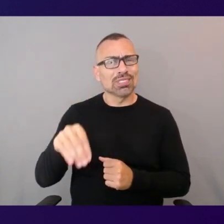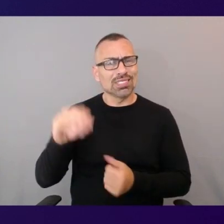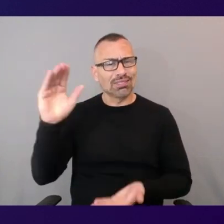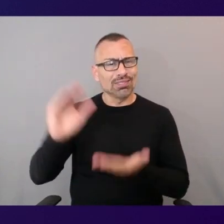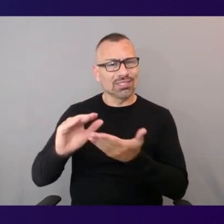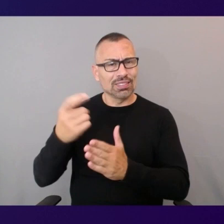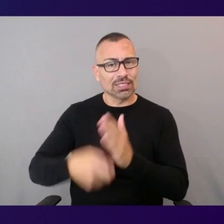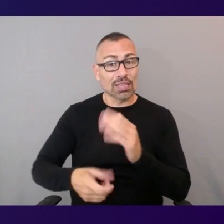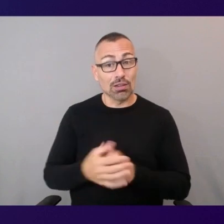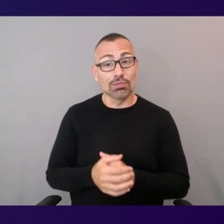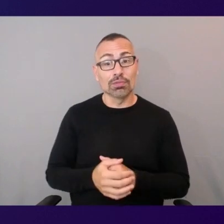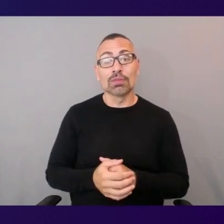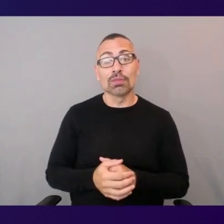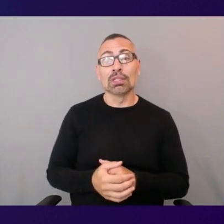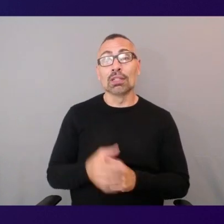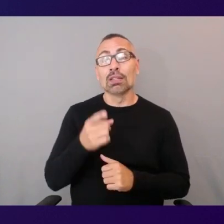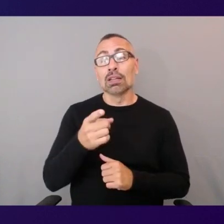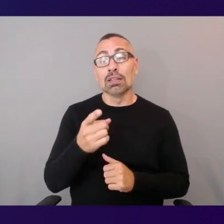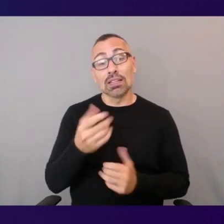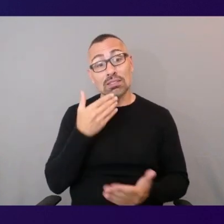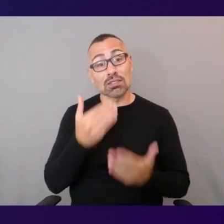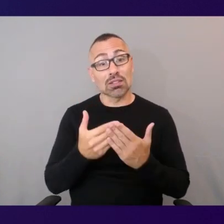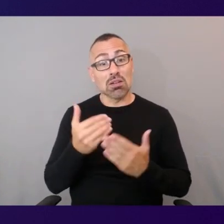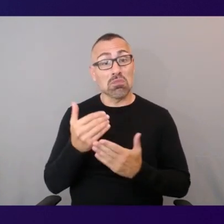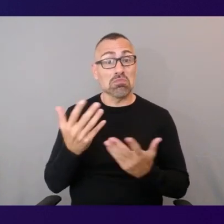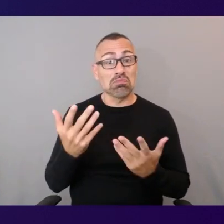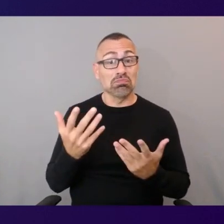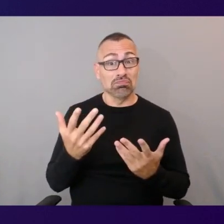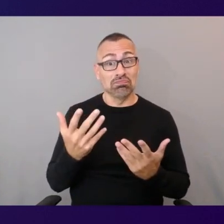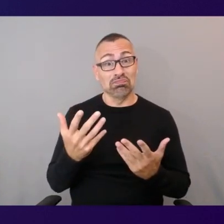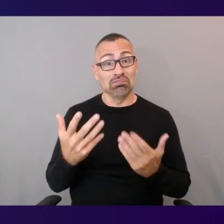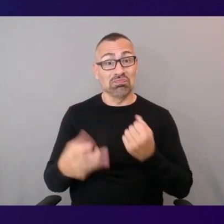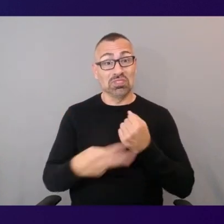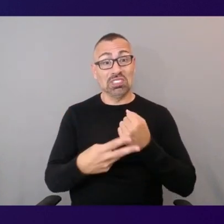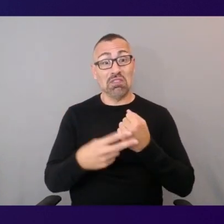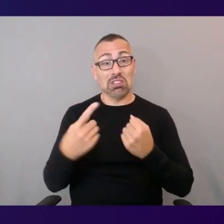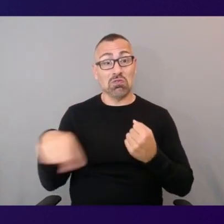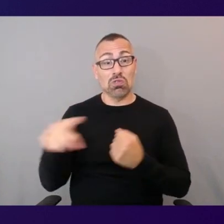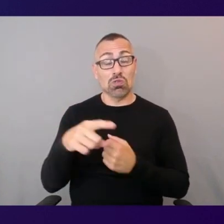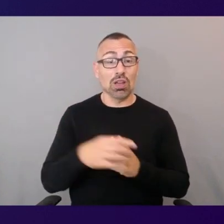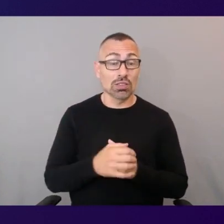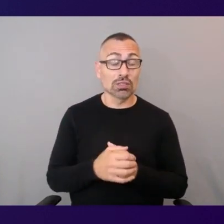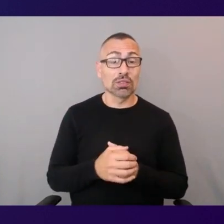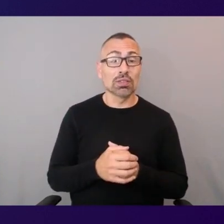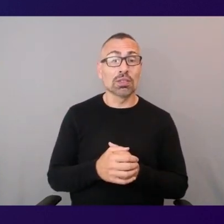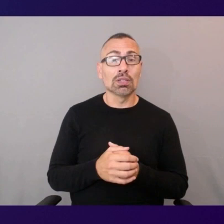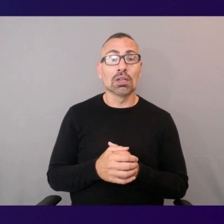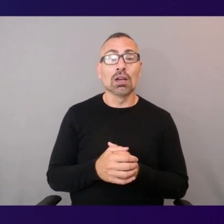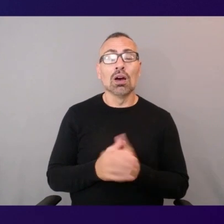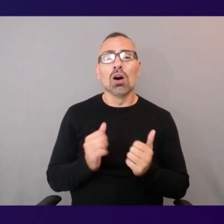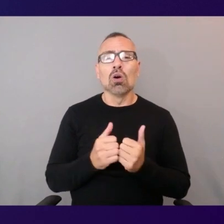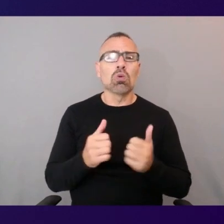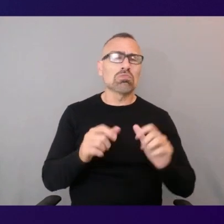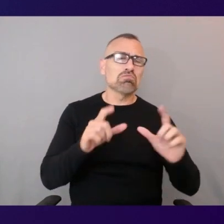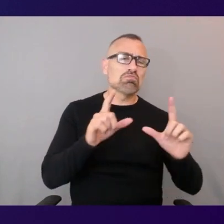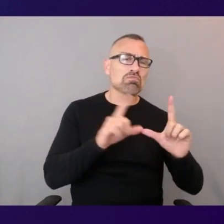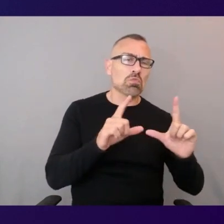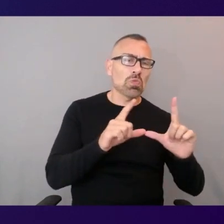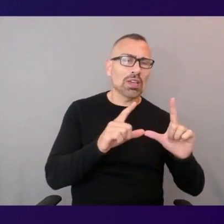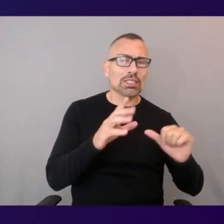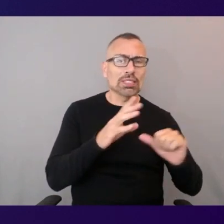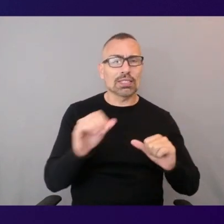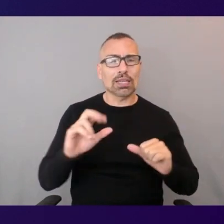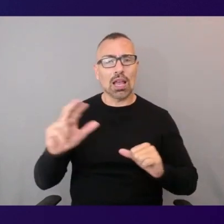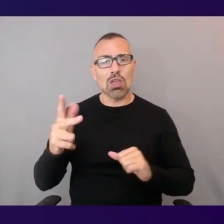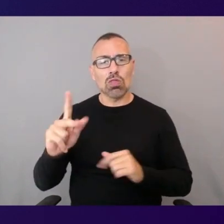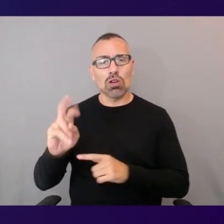change there that actually can provide you a little bit of a cost savings. With licensing and with your third-party VDI vendors,